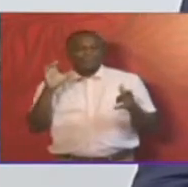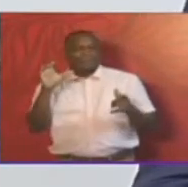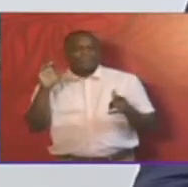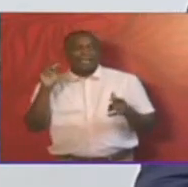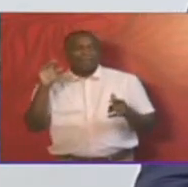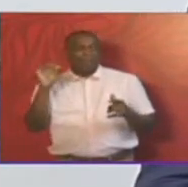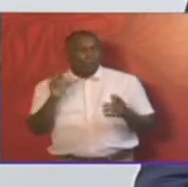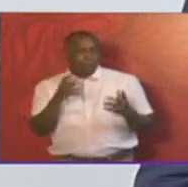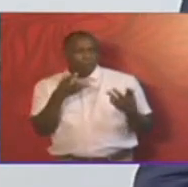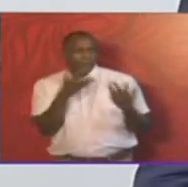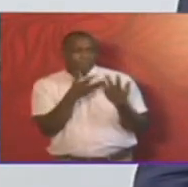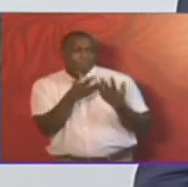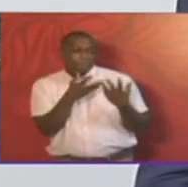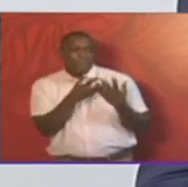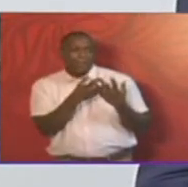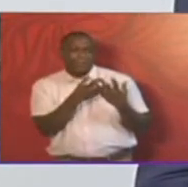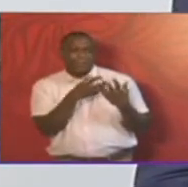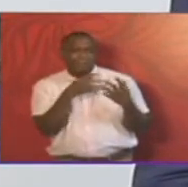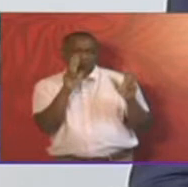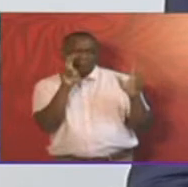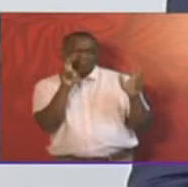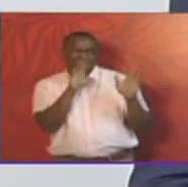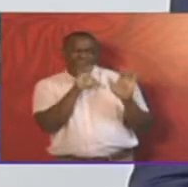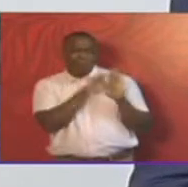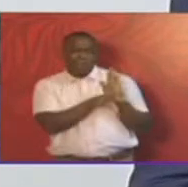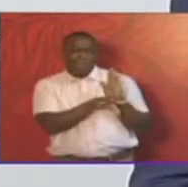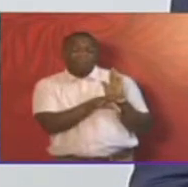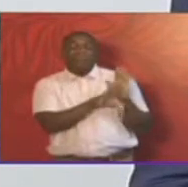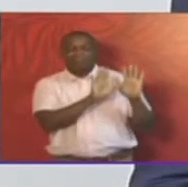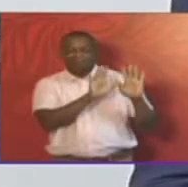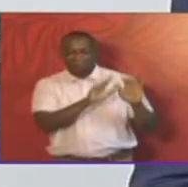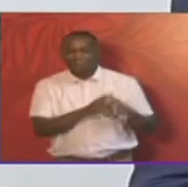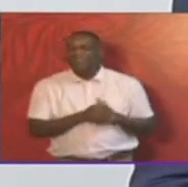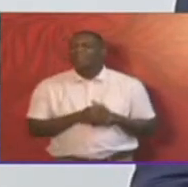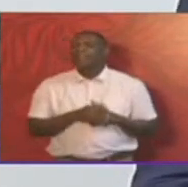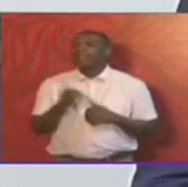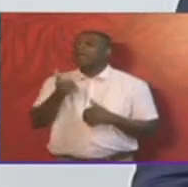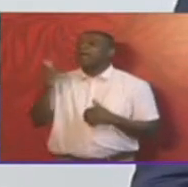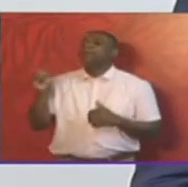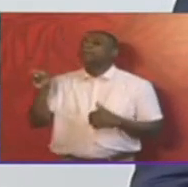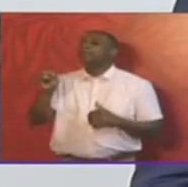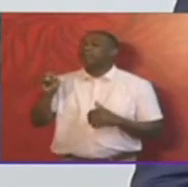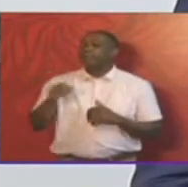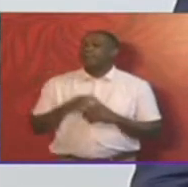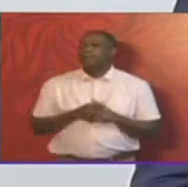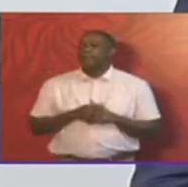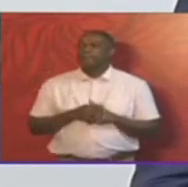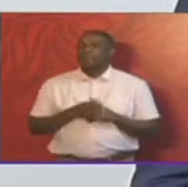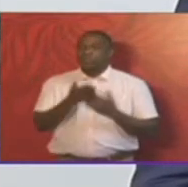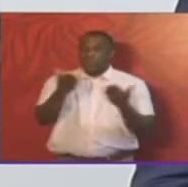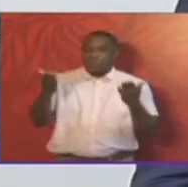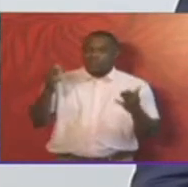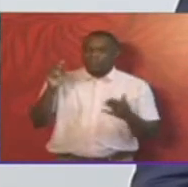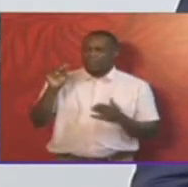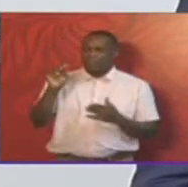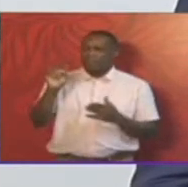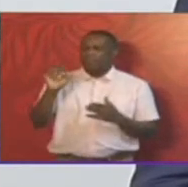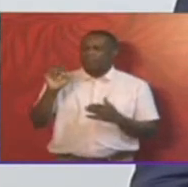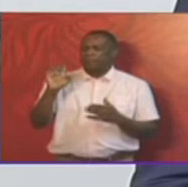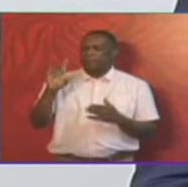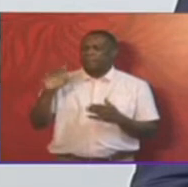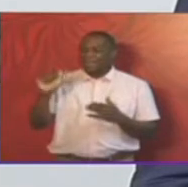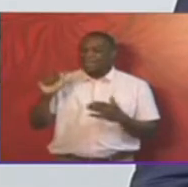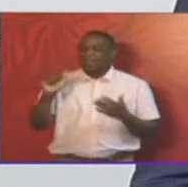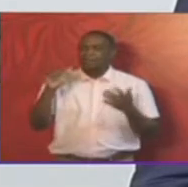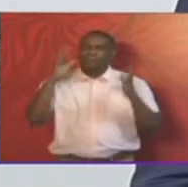in crime, Dr. Mariam Richards. Good morning to ladies and gentlemen of the media. Very good morning to all